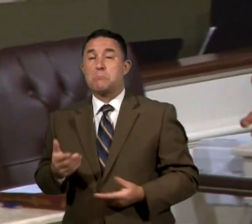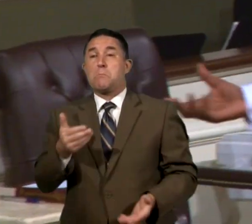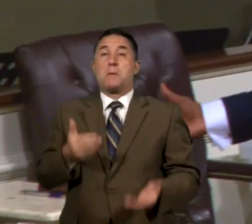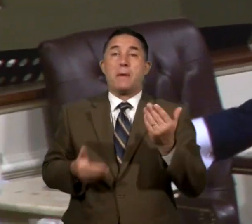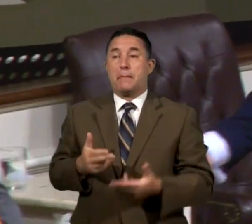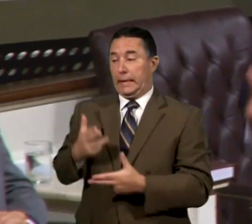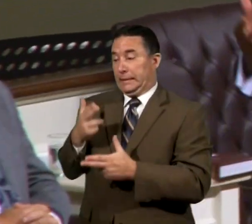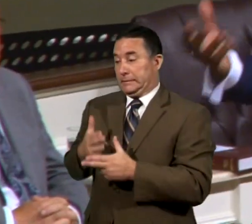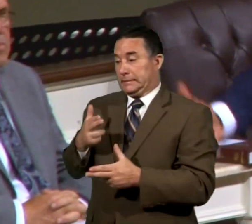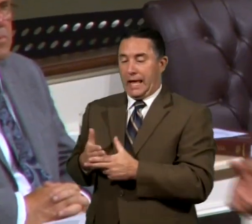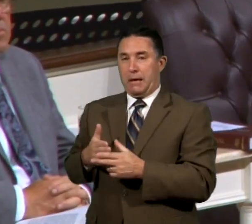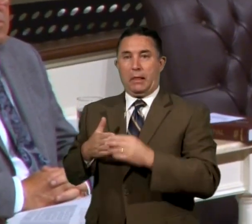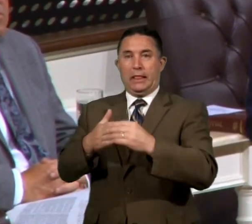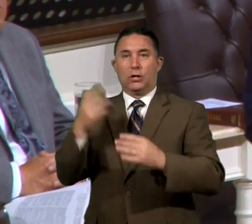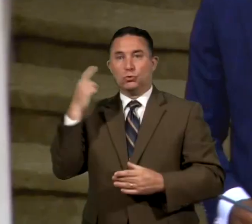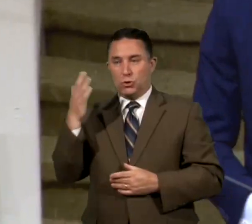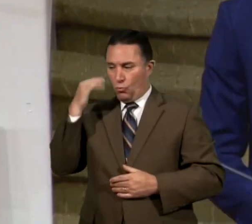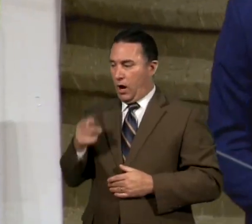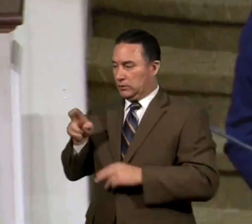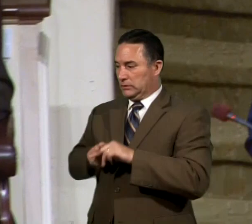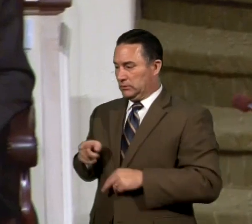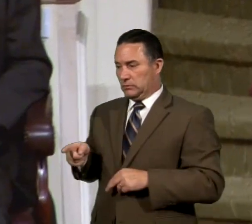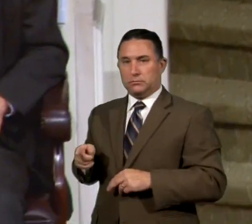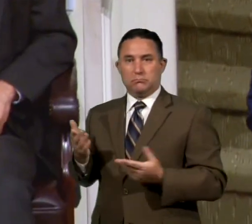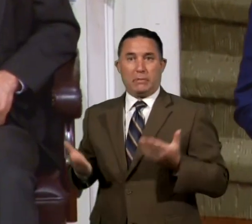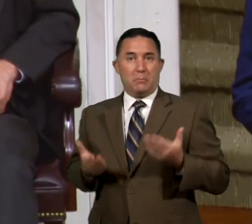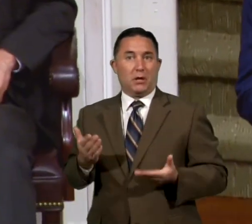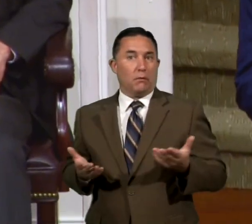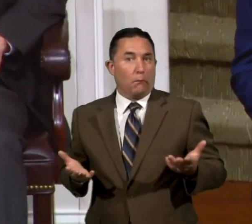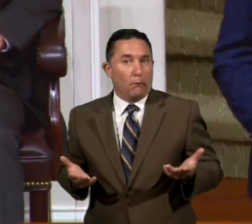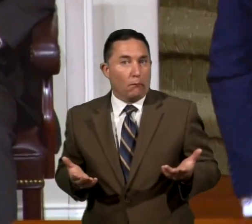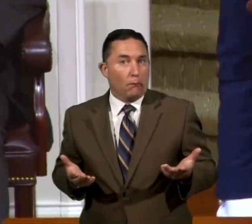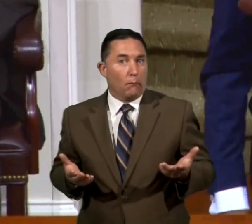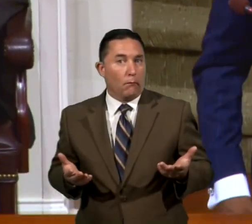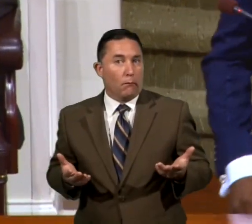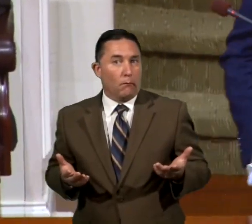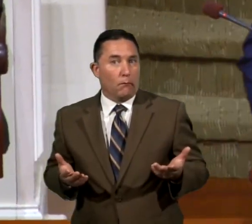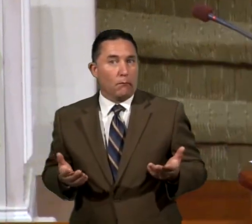Perhaps his name led to why he was sitting in that seat.